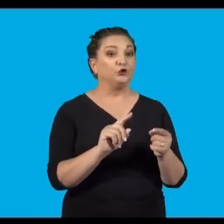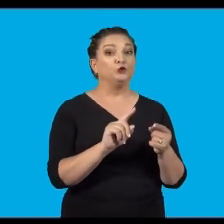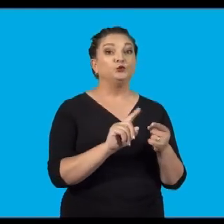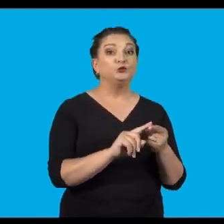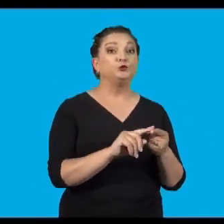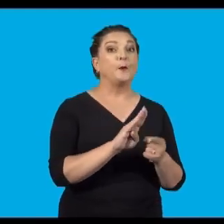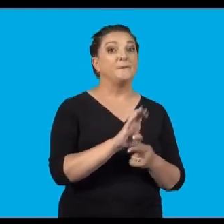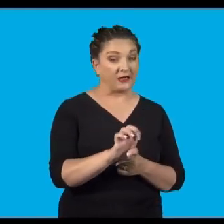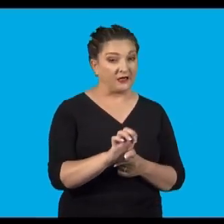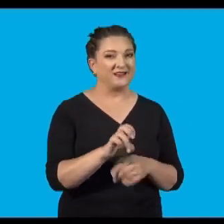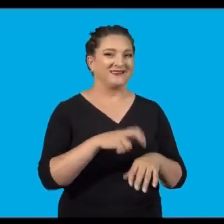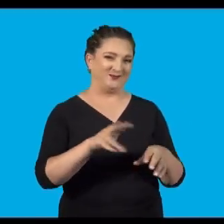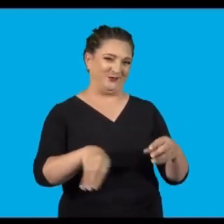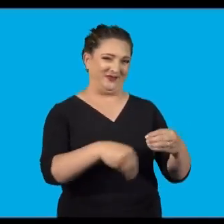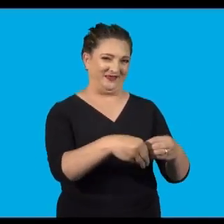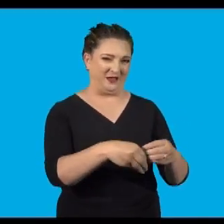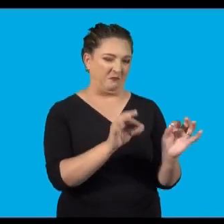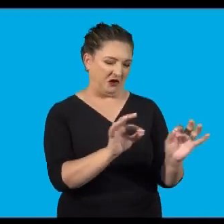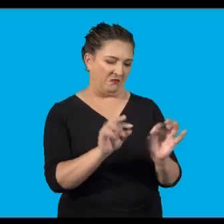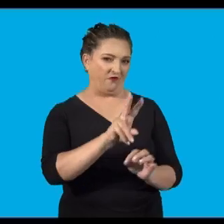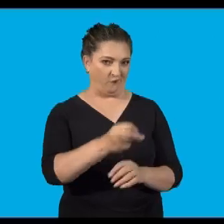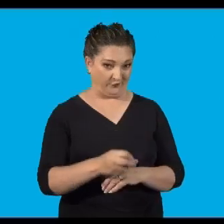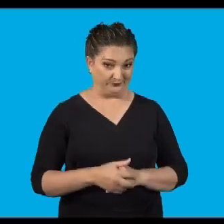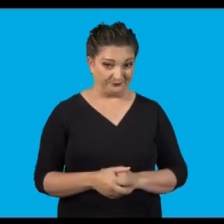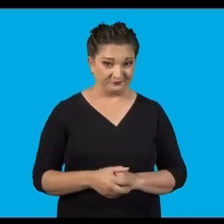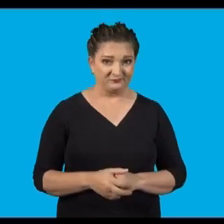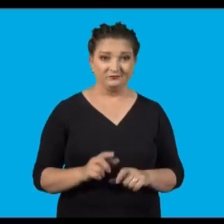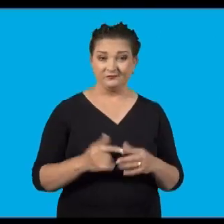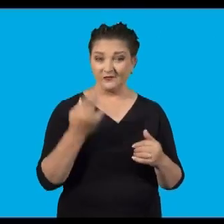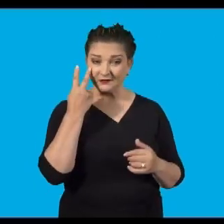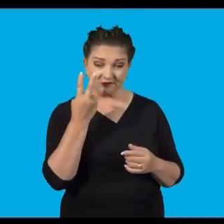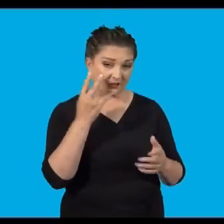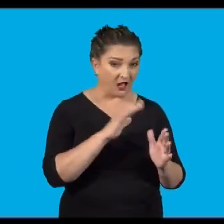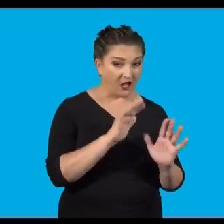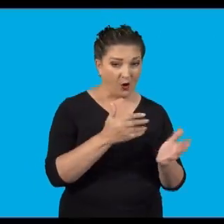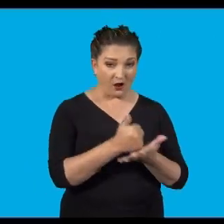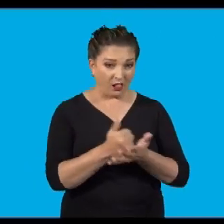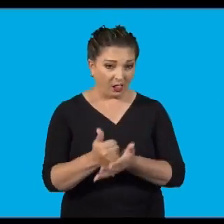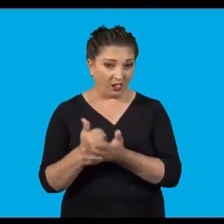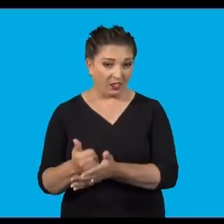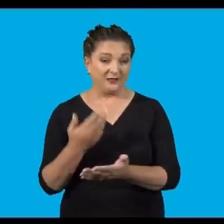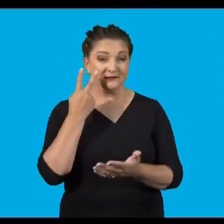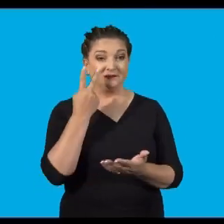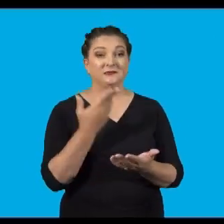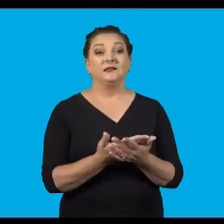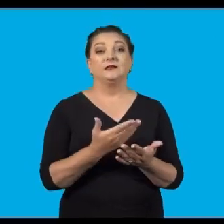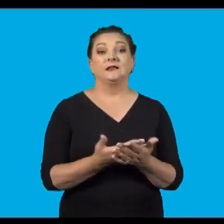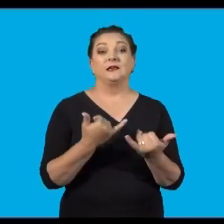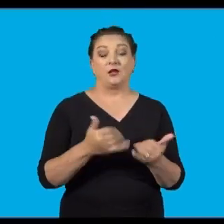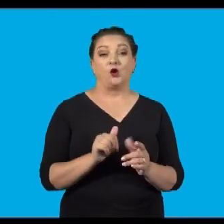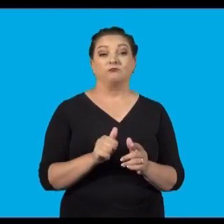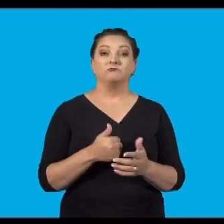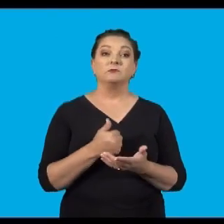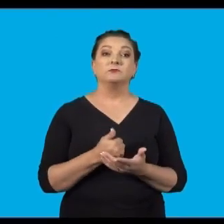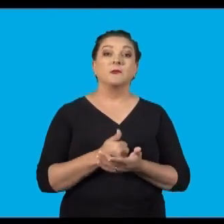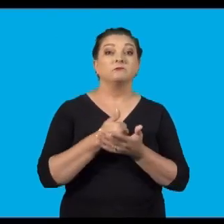of the verb to be. All right. So once we've now identified our little hints, see if we can apply our